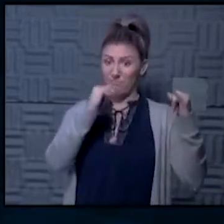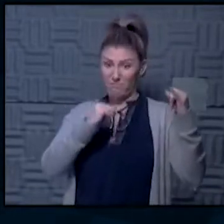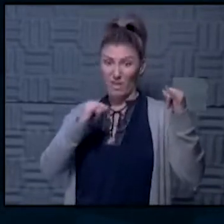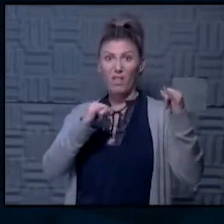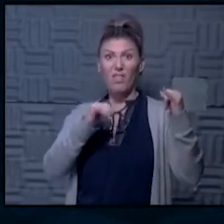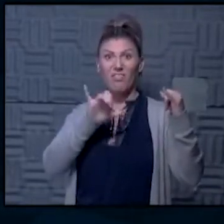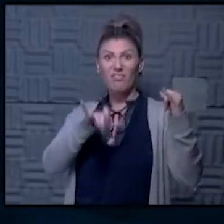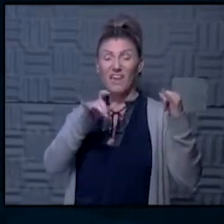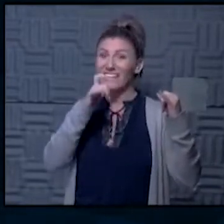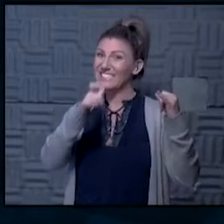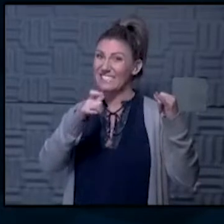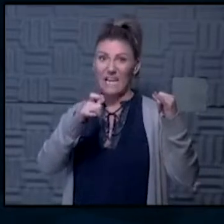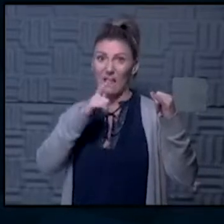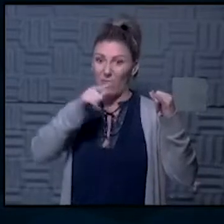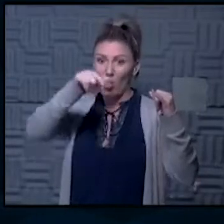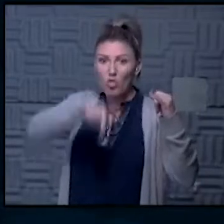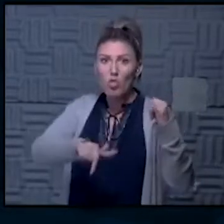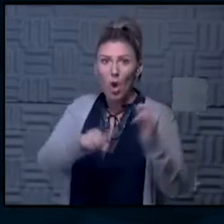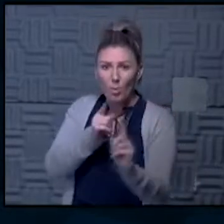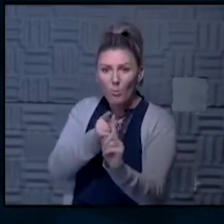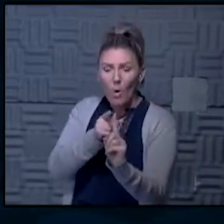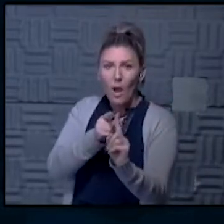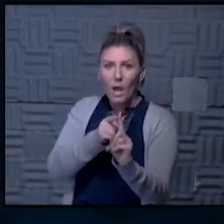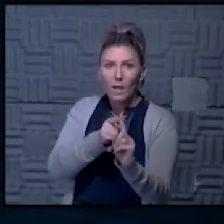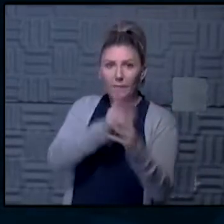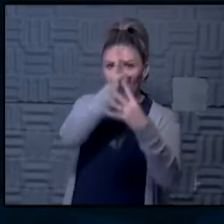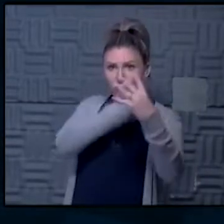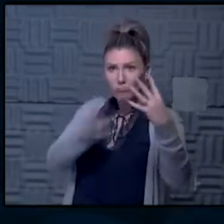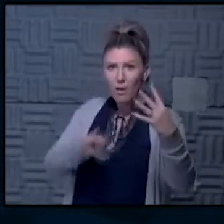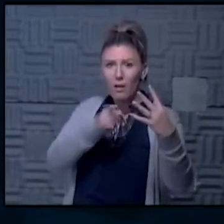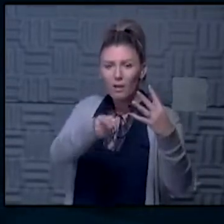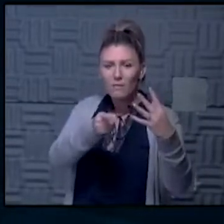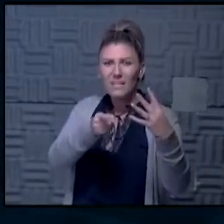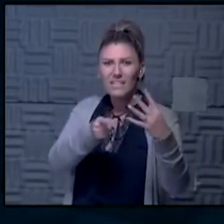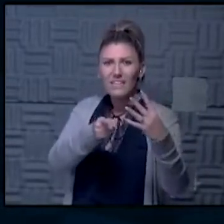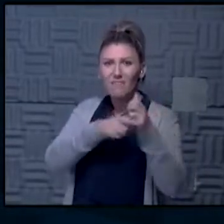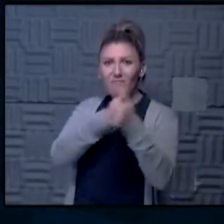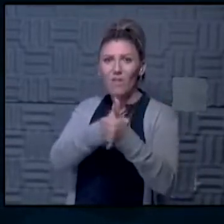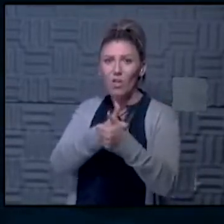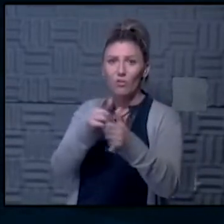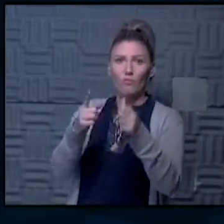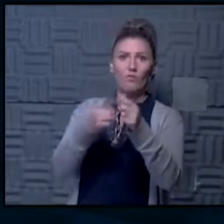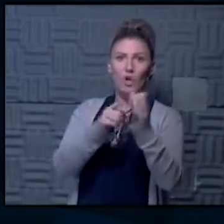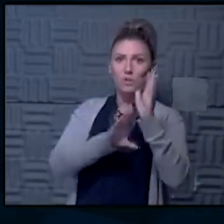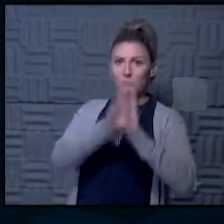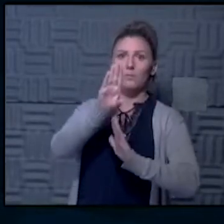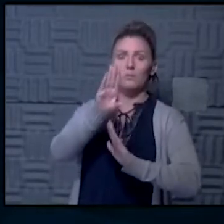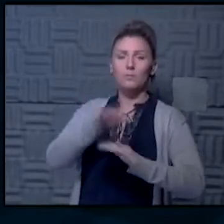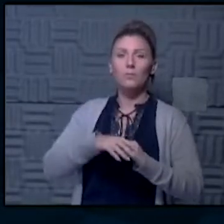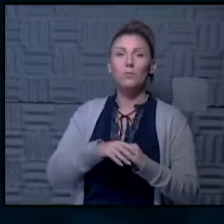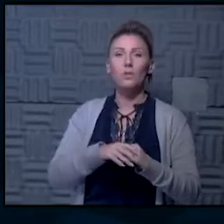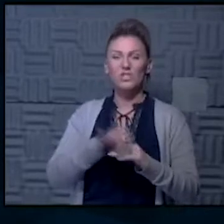wave didn't even reach the low point that followed the first peak. And so this sort of stair-step